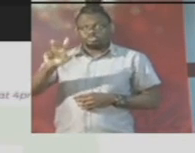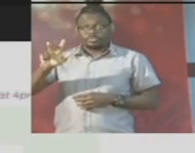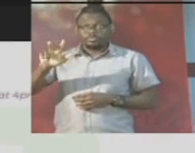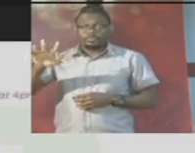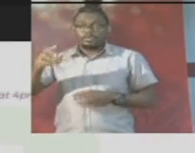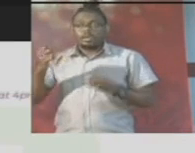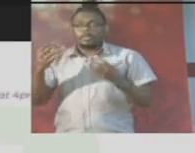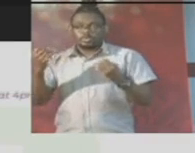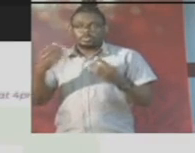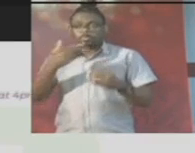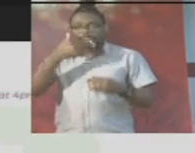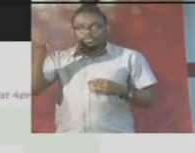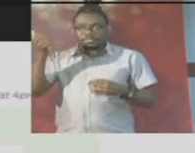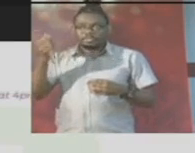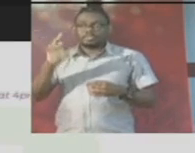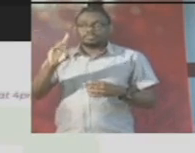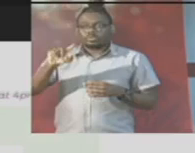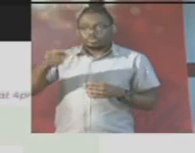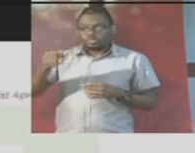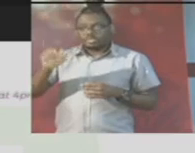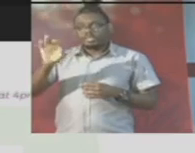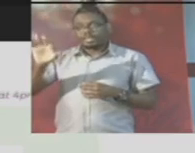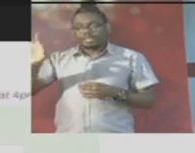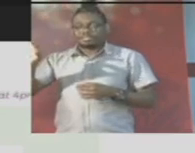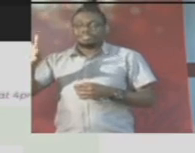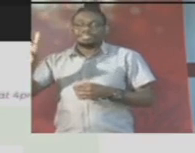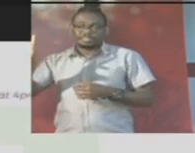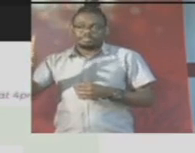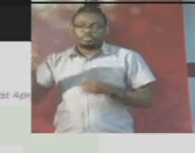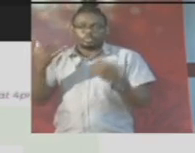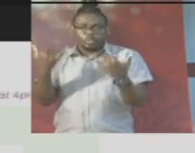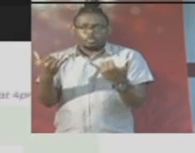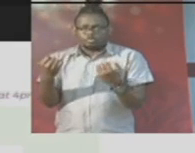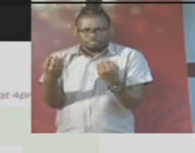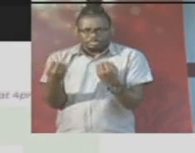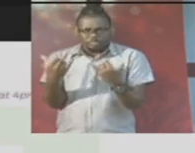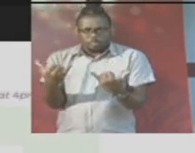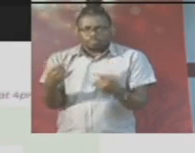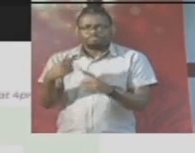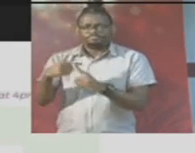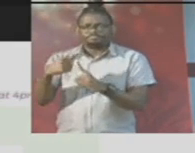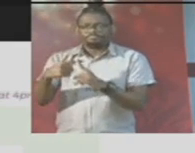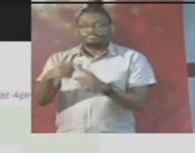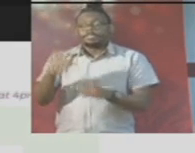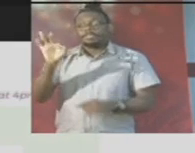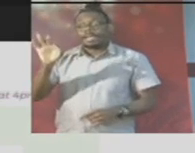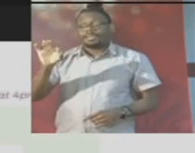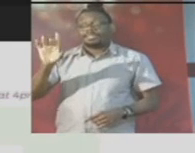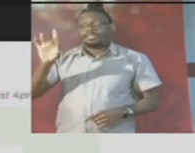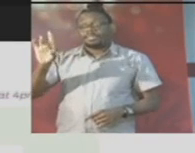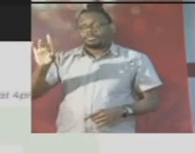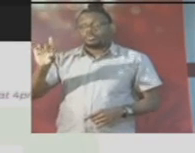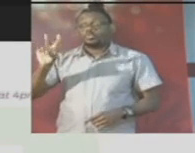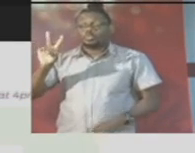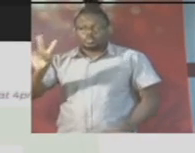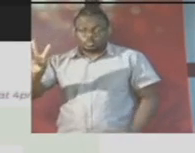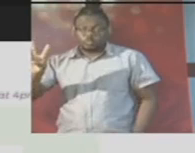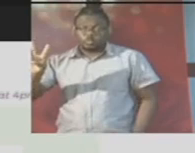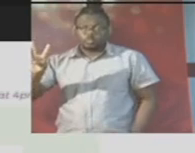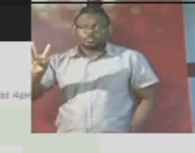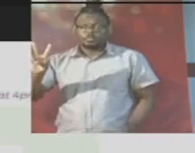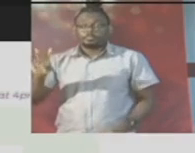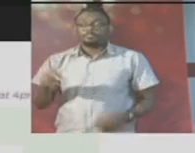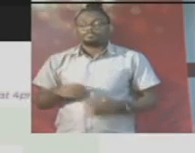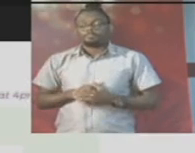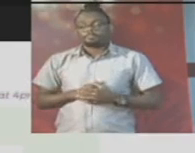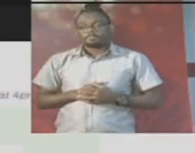7,996. Total active cases now stand at 982, with 718 of those in home isolation at this time.